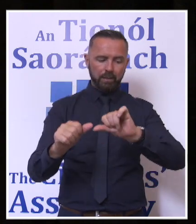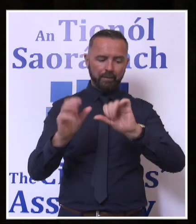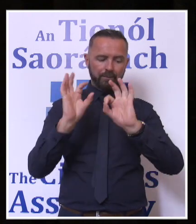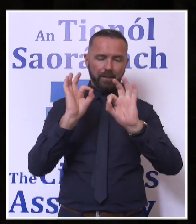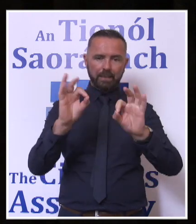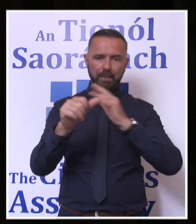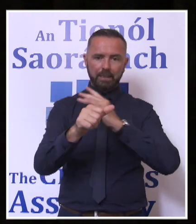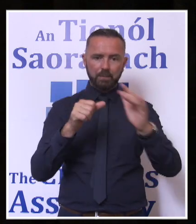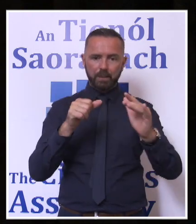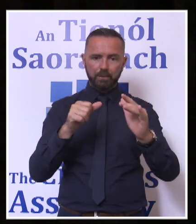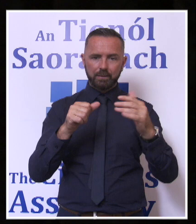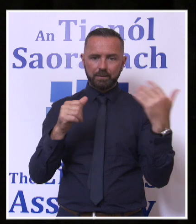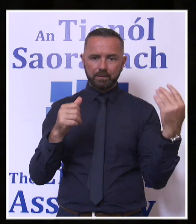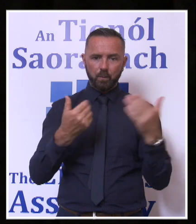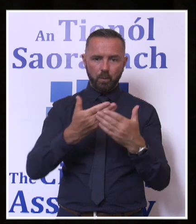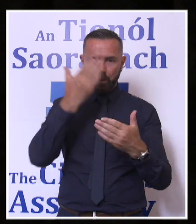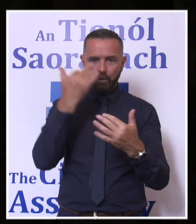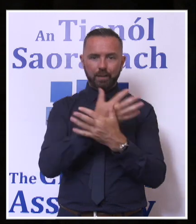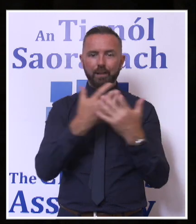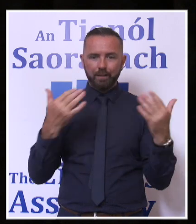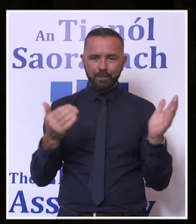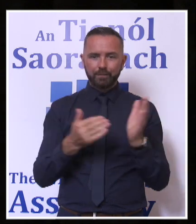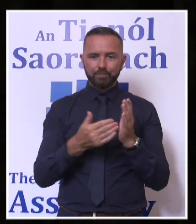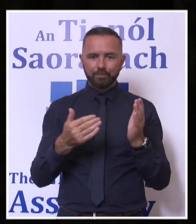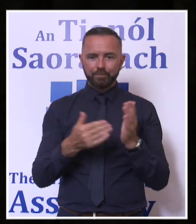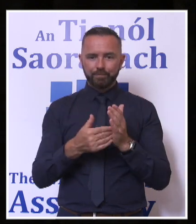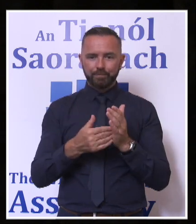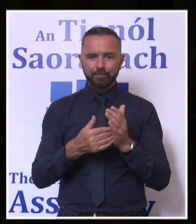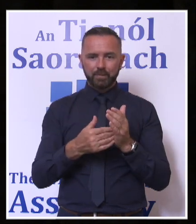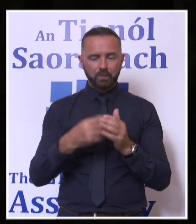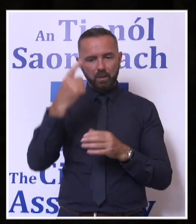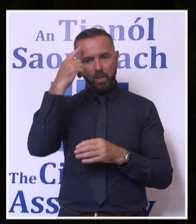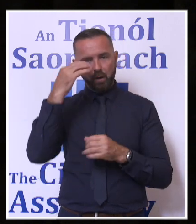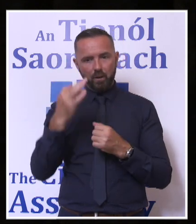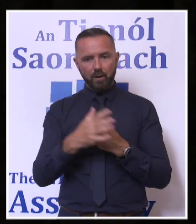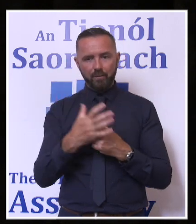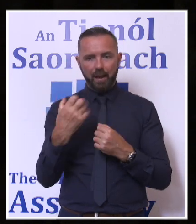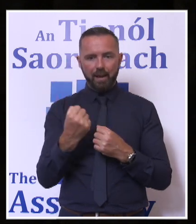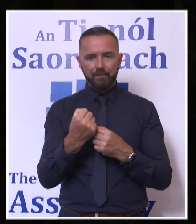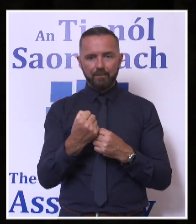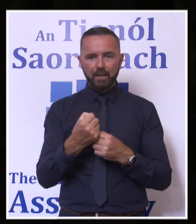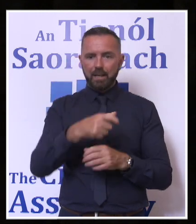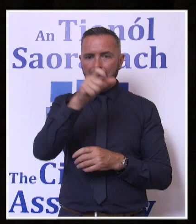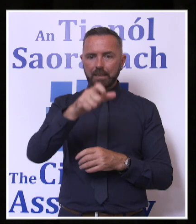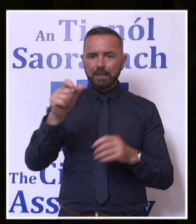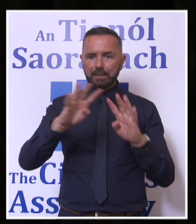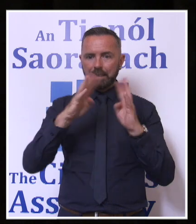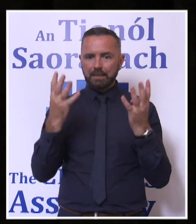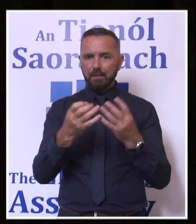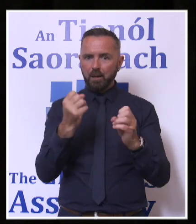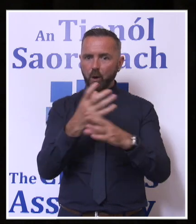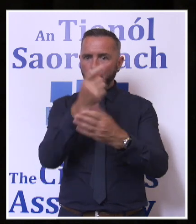experience, and we're learning a lot. And the thought of having a standing citizens' assembly which